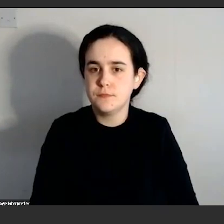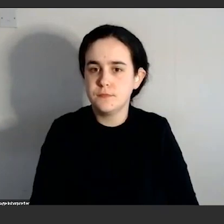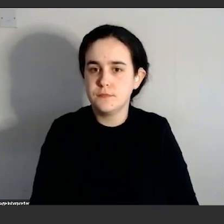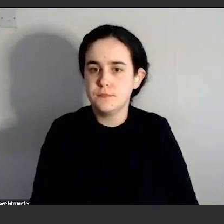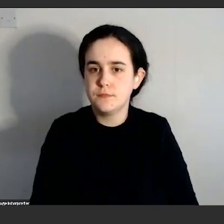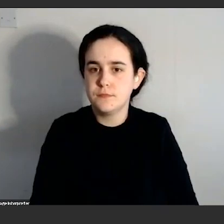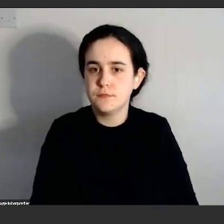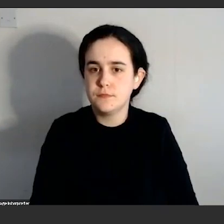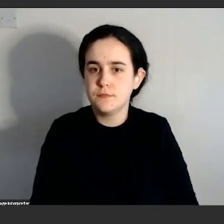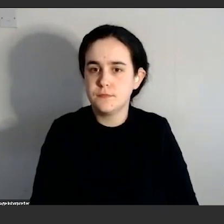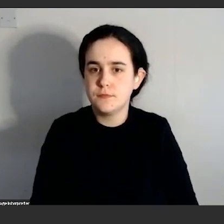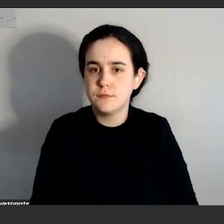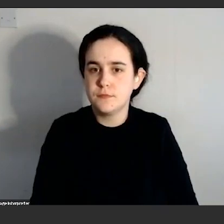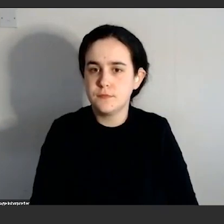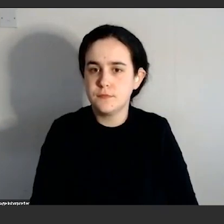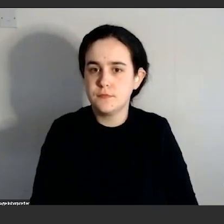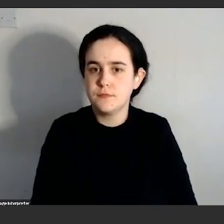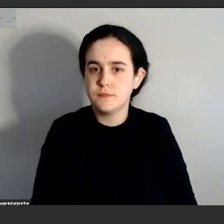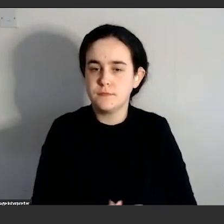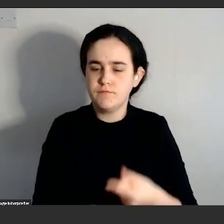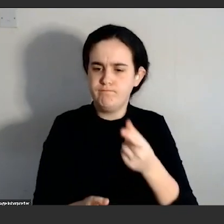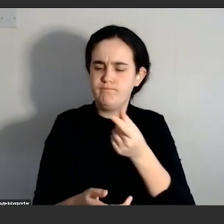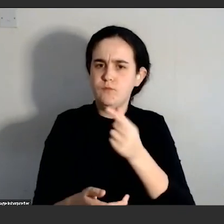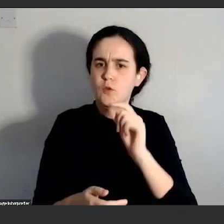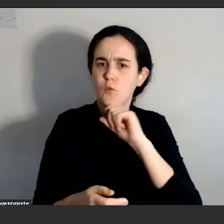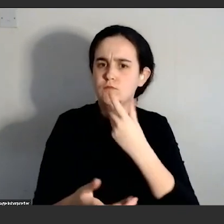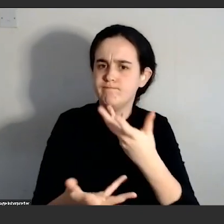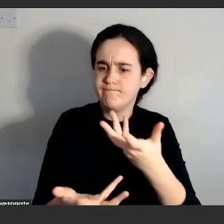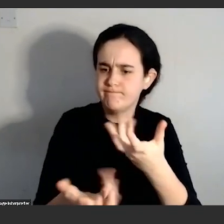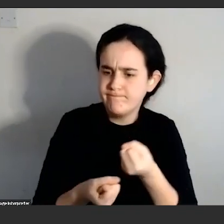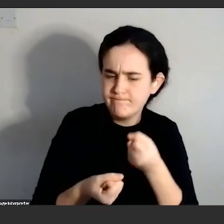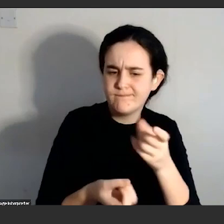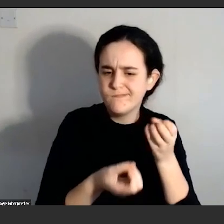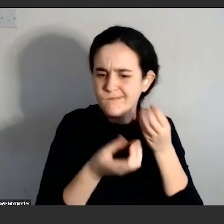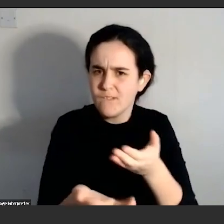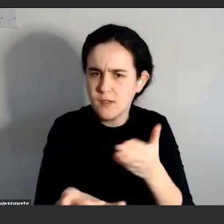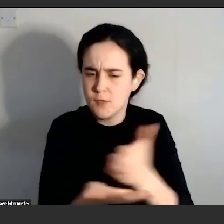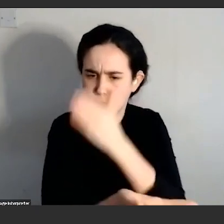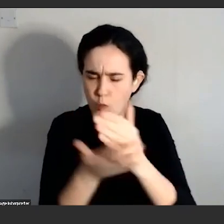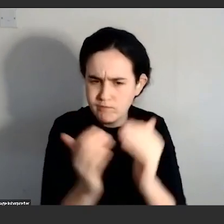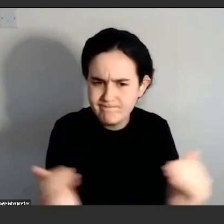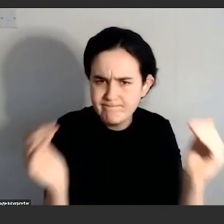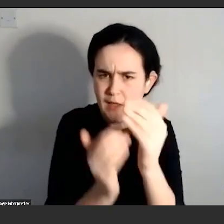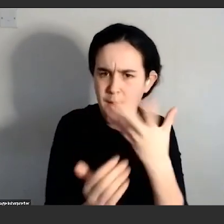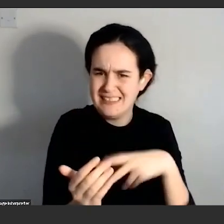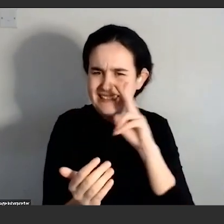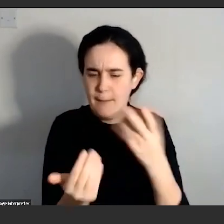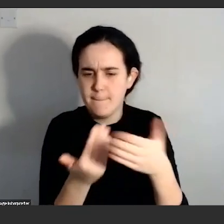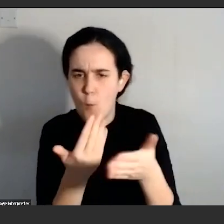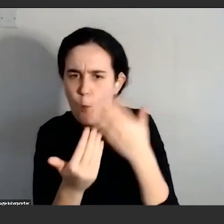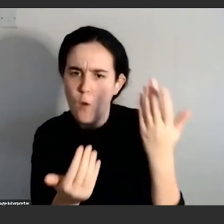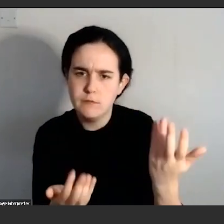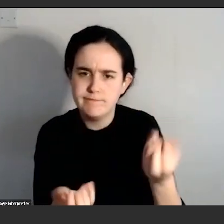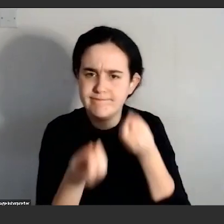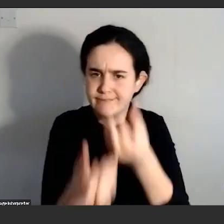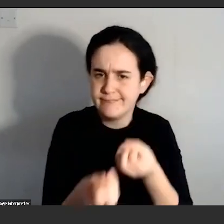have successfully completed the 15-hour 6-module course to obtain their WHO certification. 627